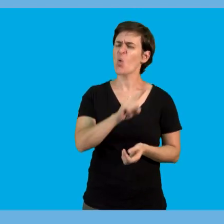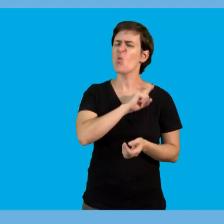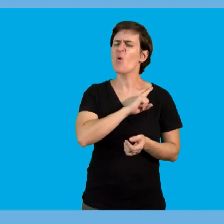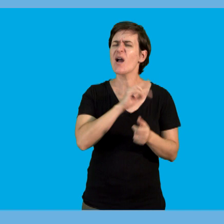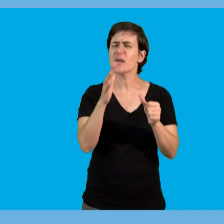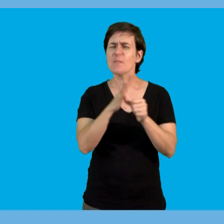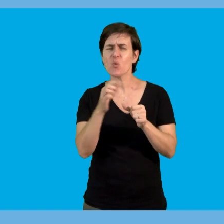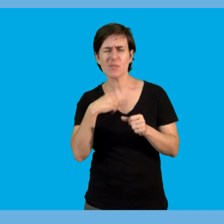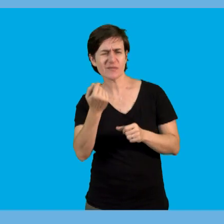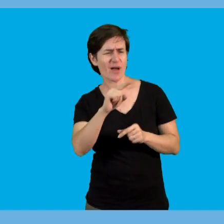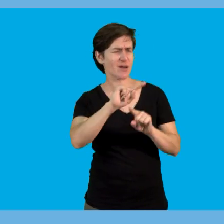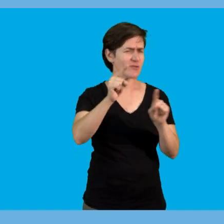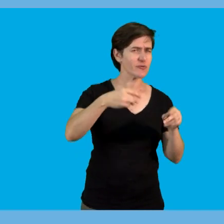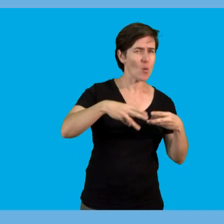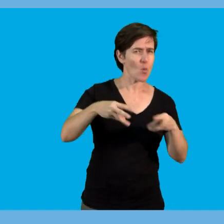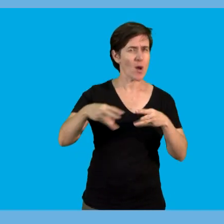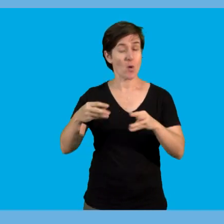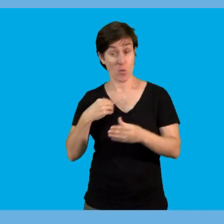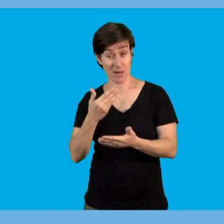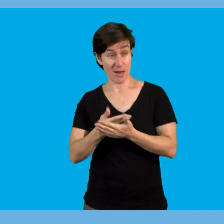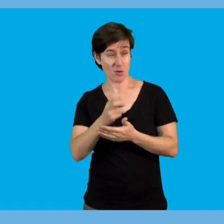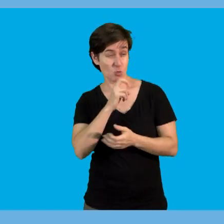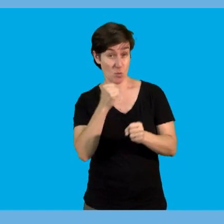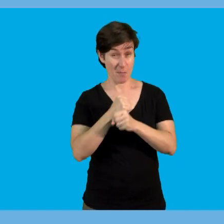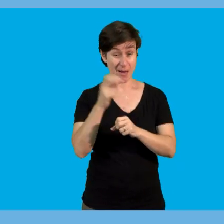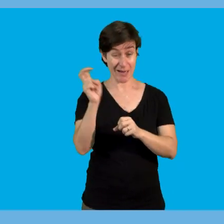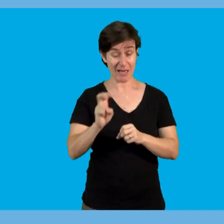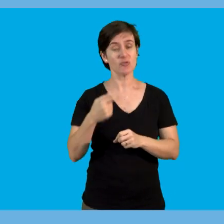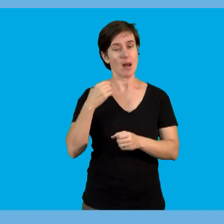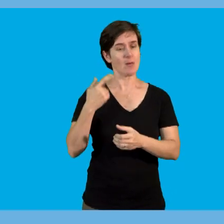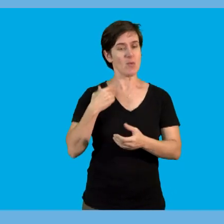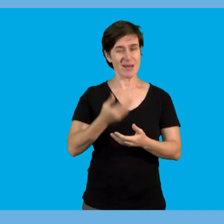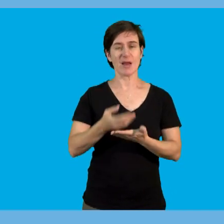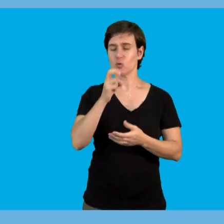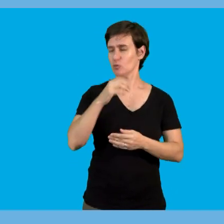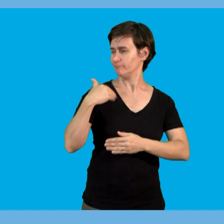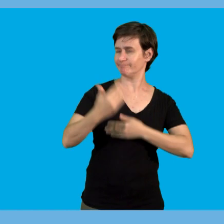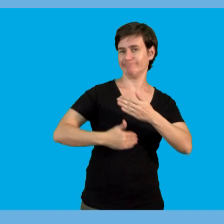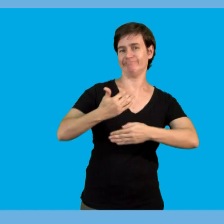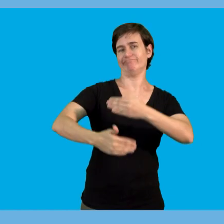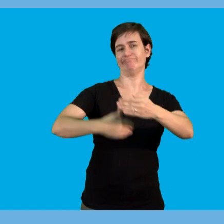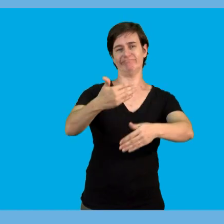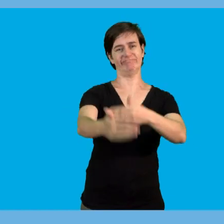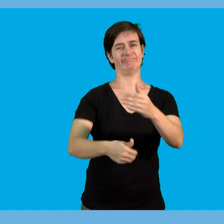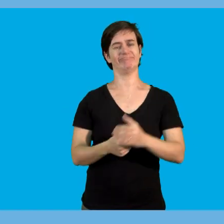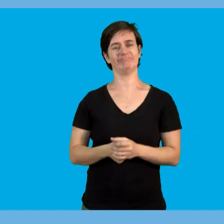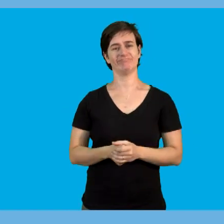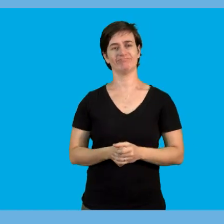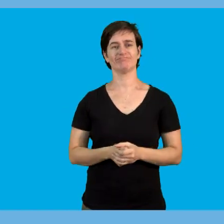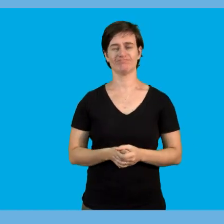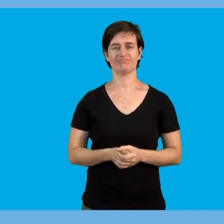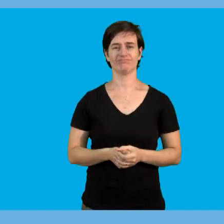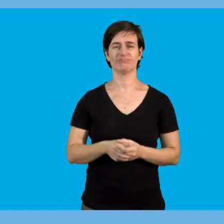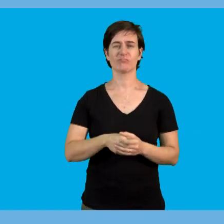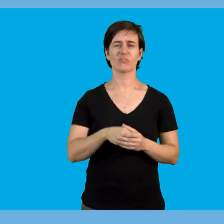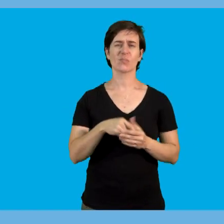is it then important to find other sources that are renewable in order to produce electricity? So the renewable sources